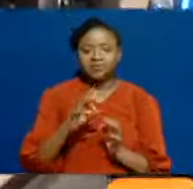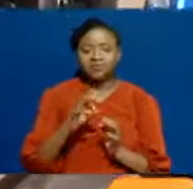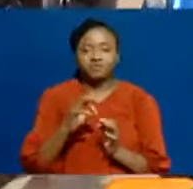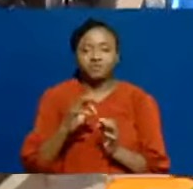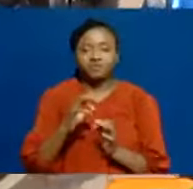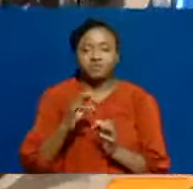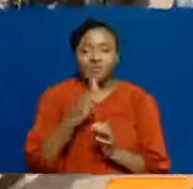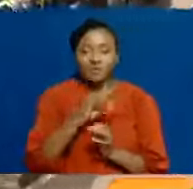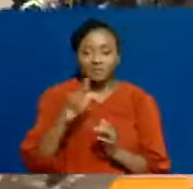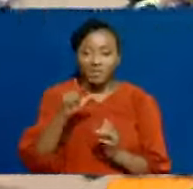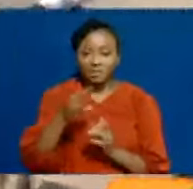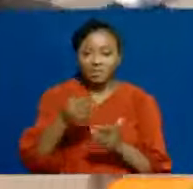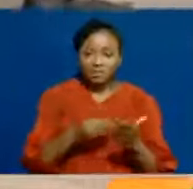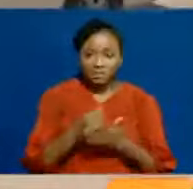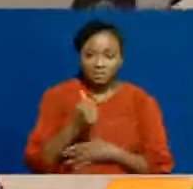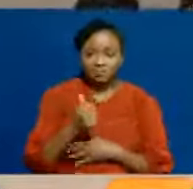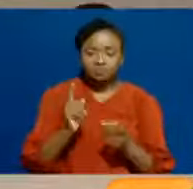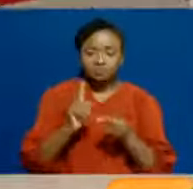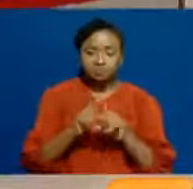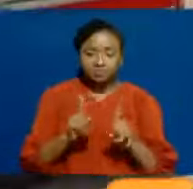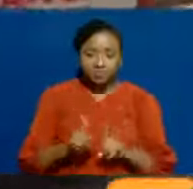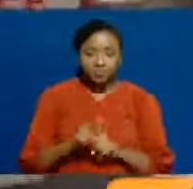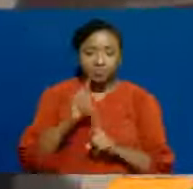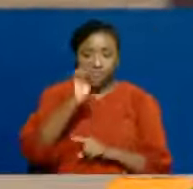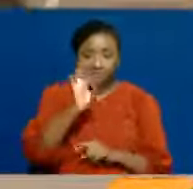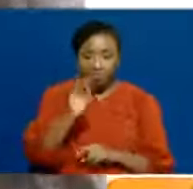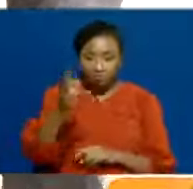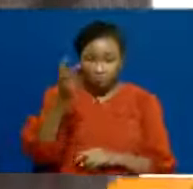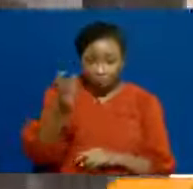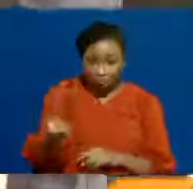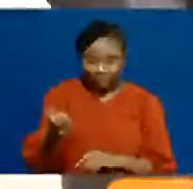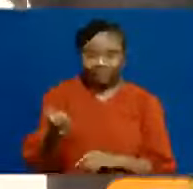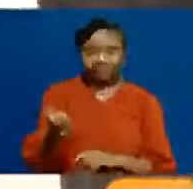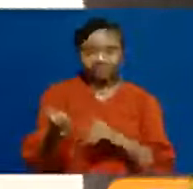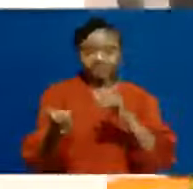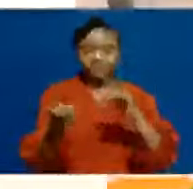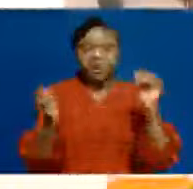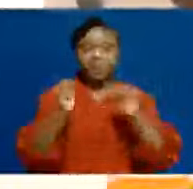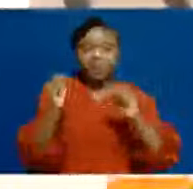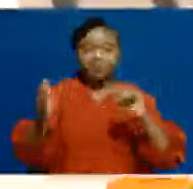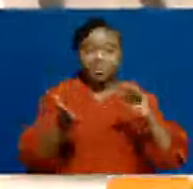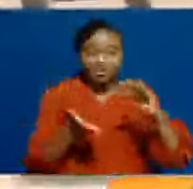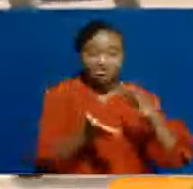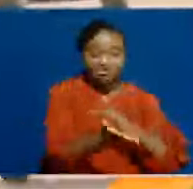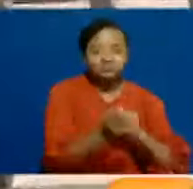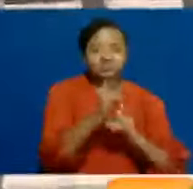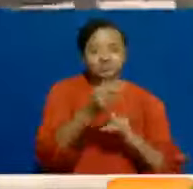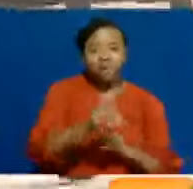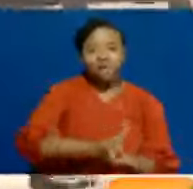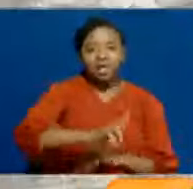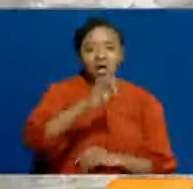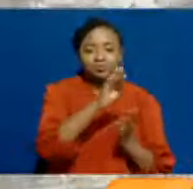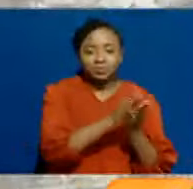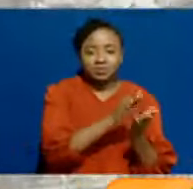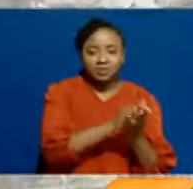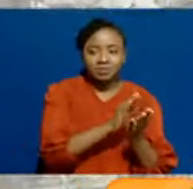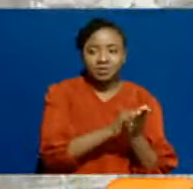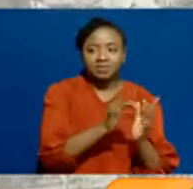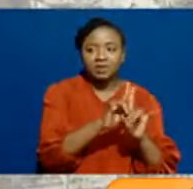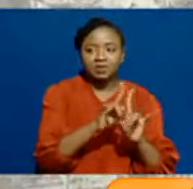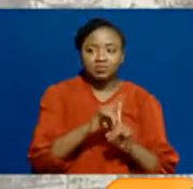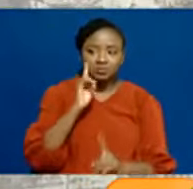cost of death in the city is also set to rise. Services offered at the county's mortuary are set to go up, right from storage of bodies to